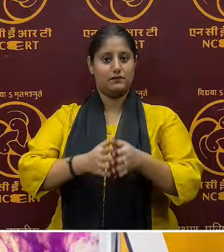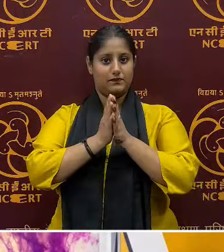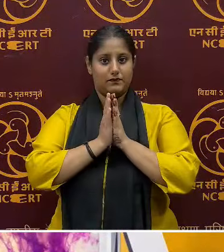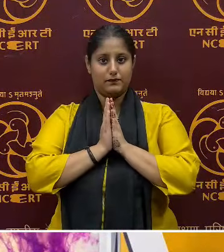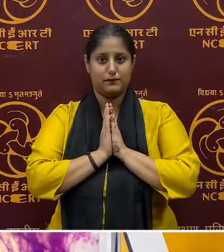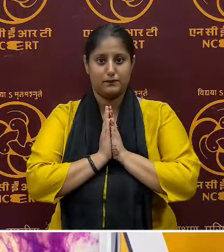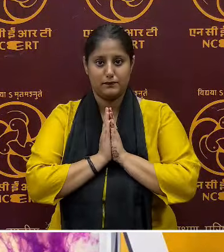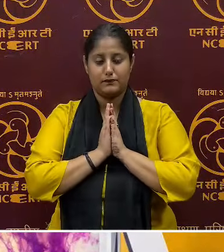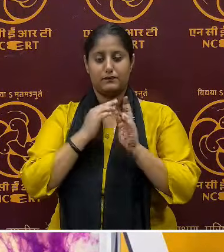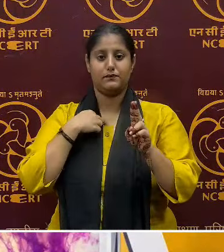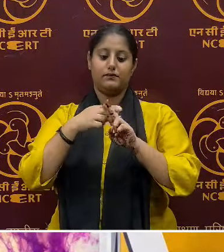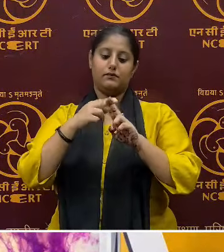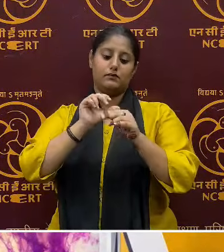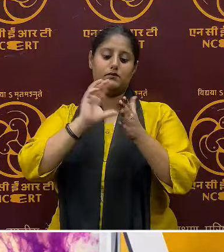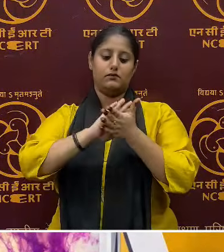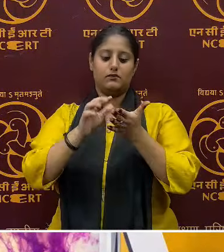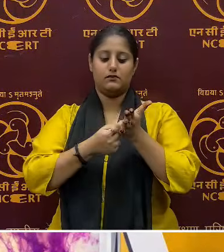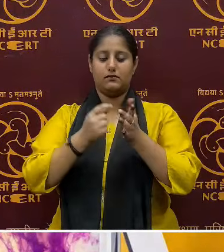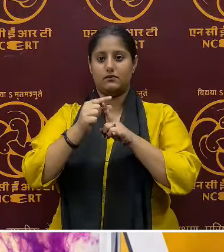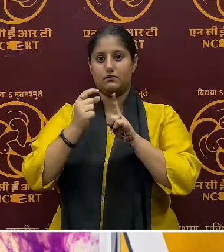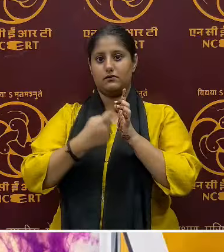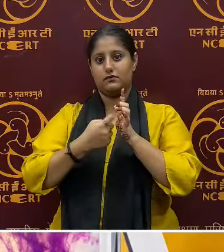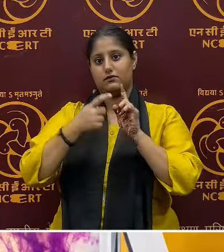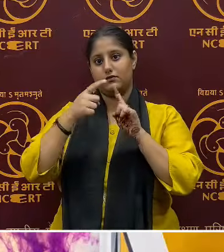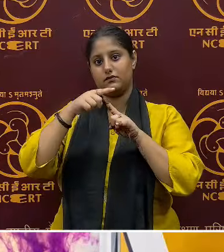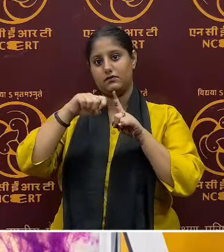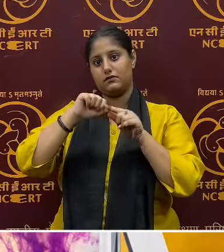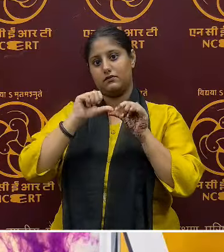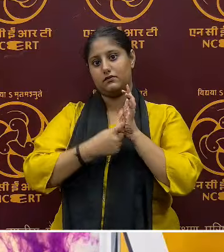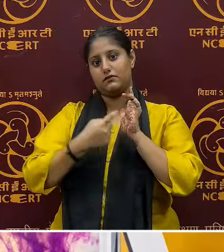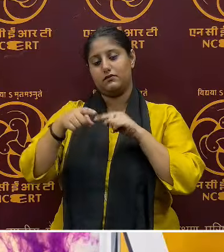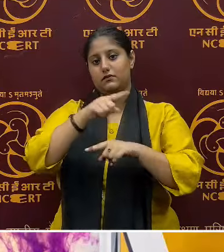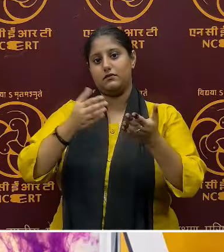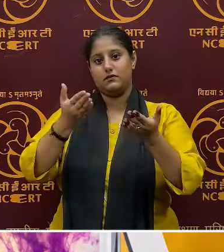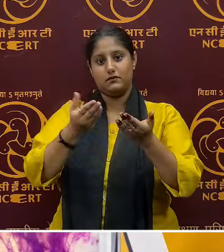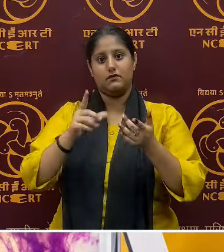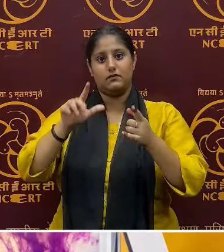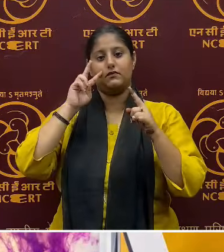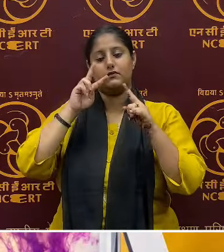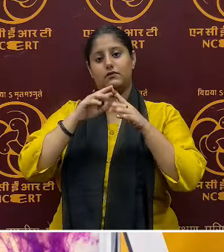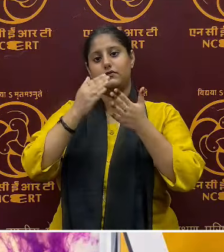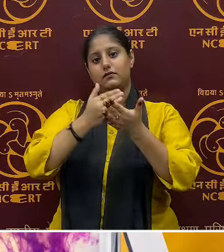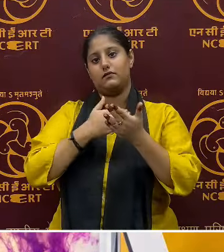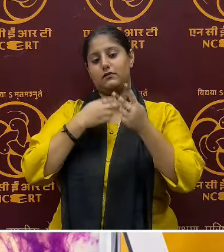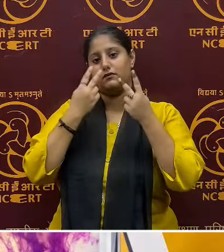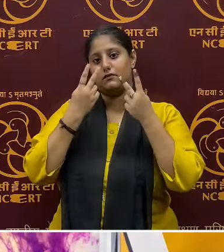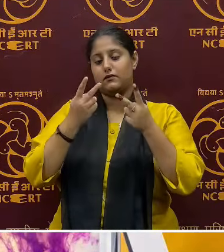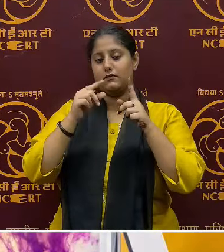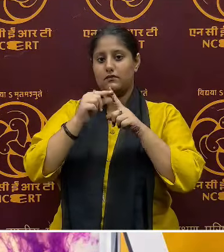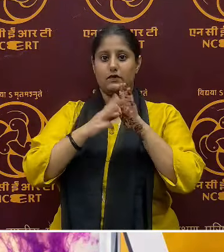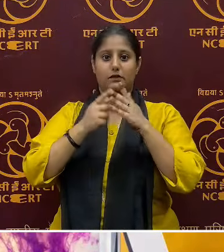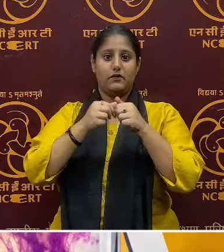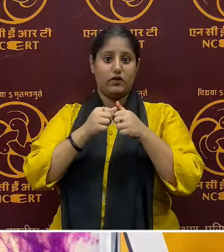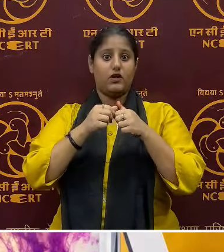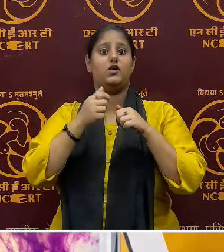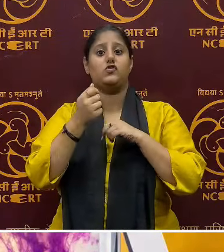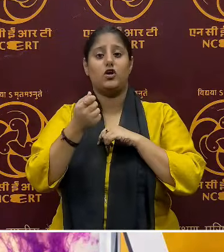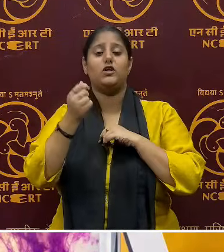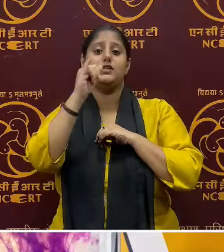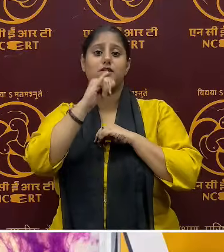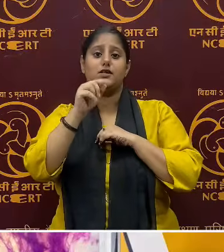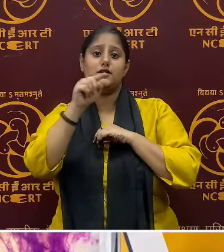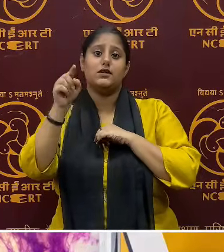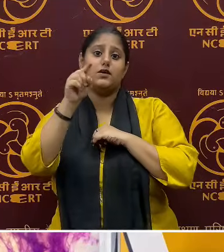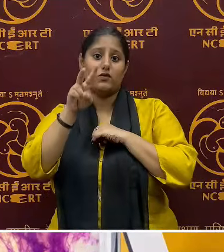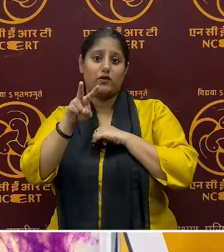Namaskar. I'm Harpreet Kaur and I welcome you all to our live and interactive session. You're watching us on PM eVidya channels 6 to 12